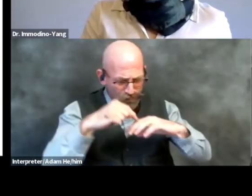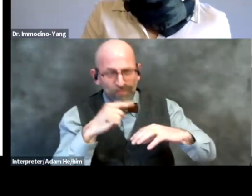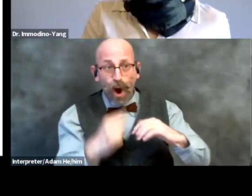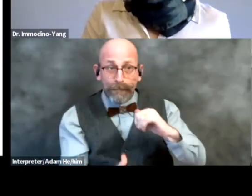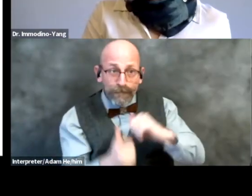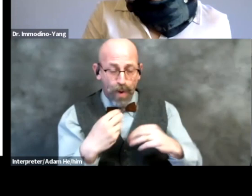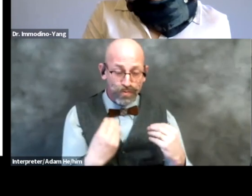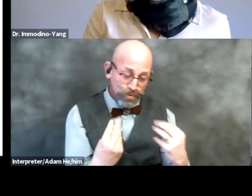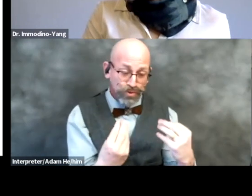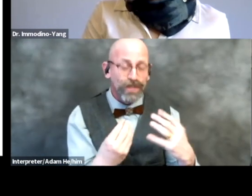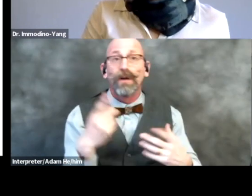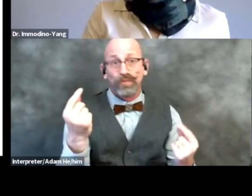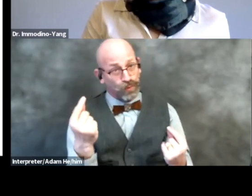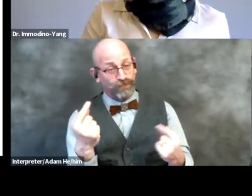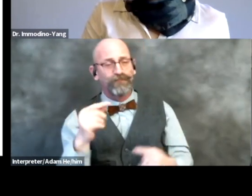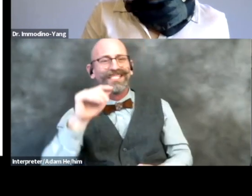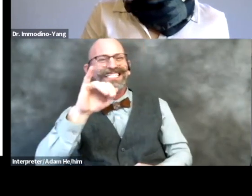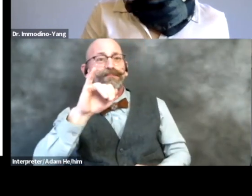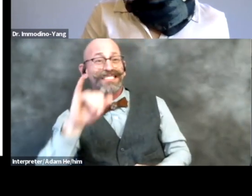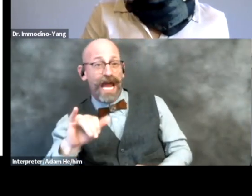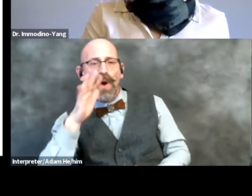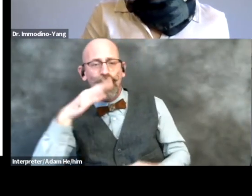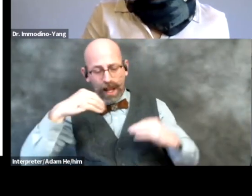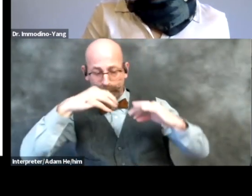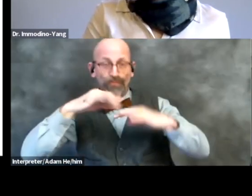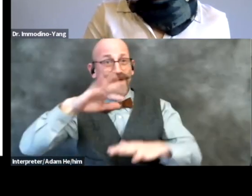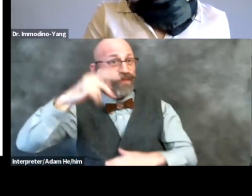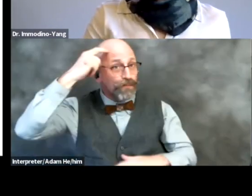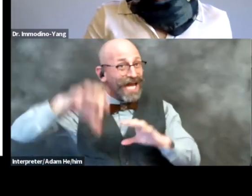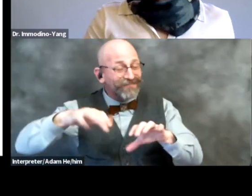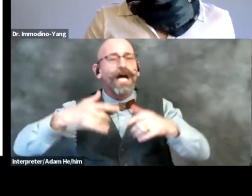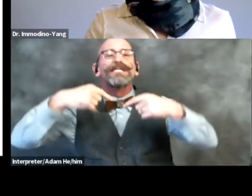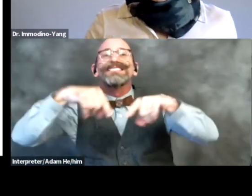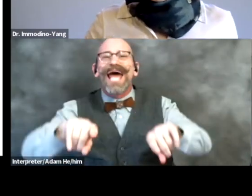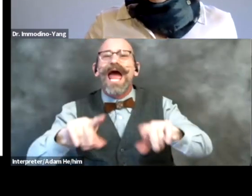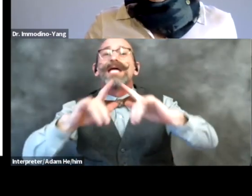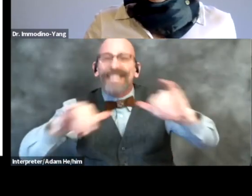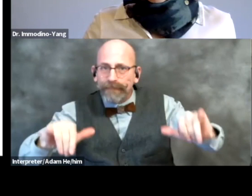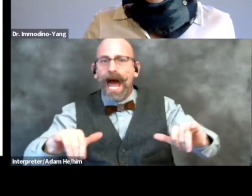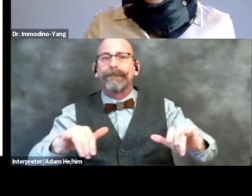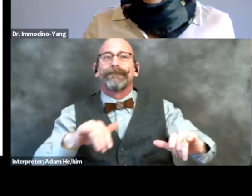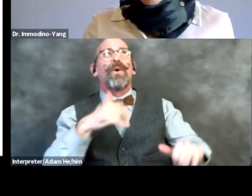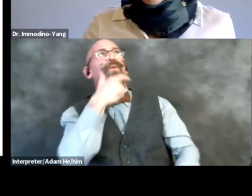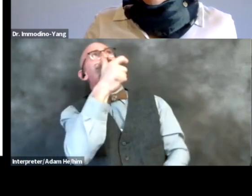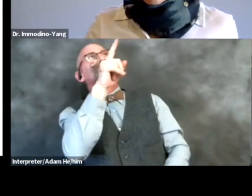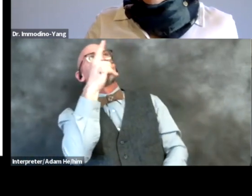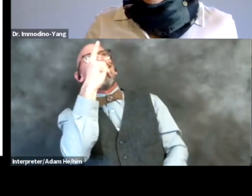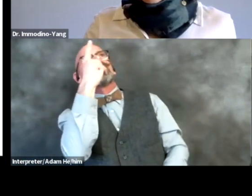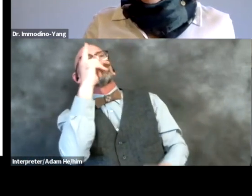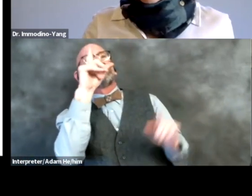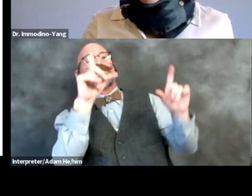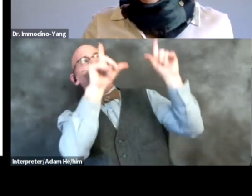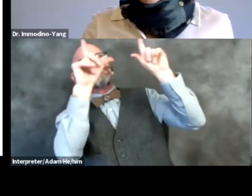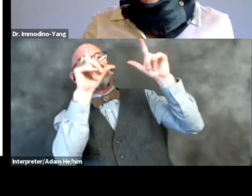Immordino-Yang monitors the students' brain activity as they re-watch the emotional videos in an fMRI scanner.